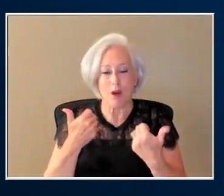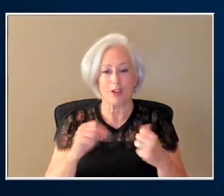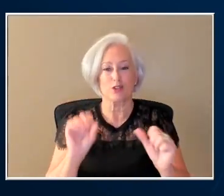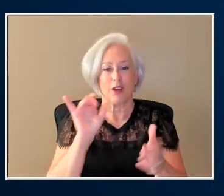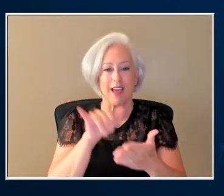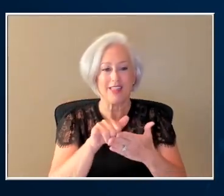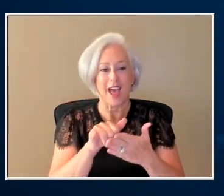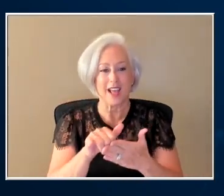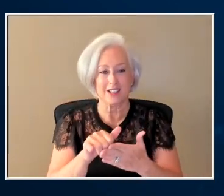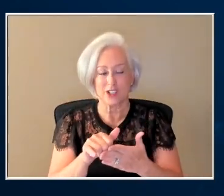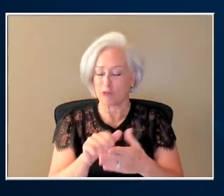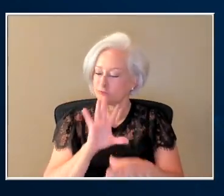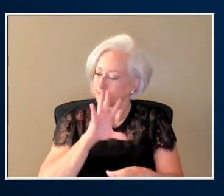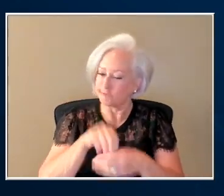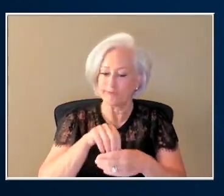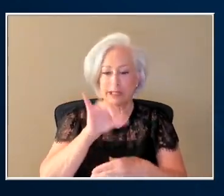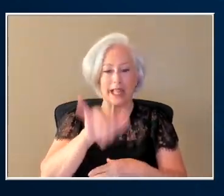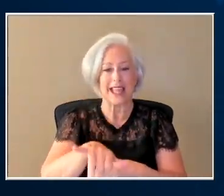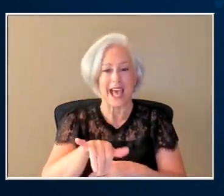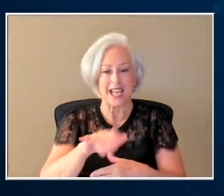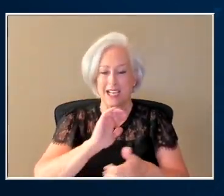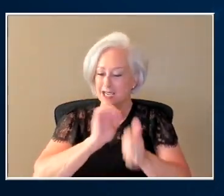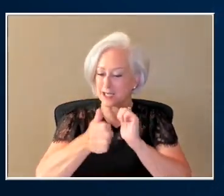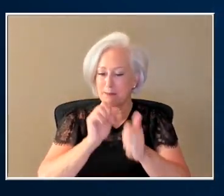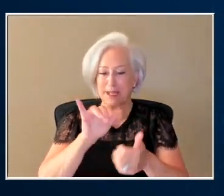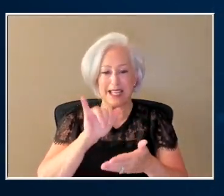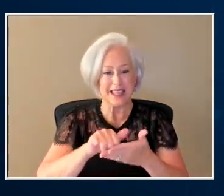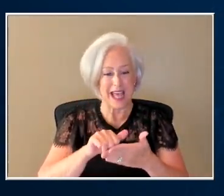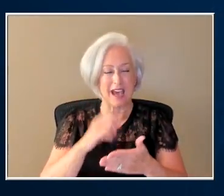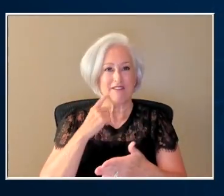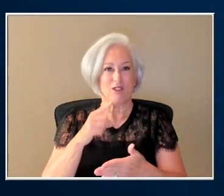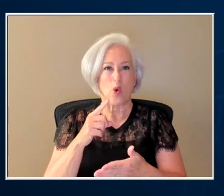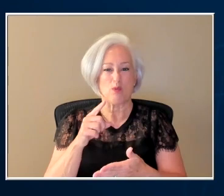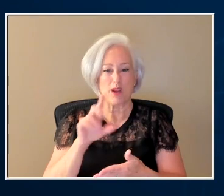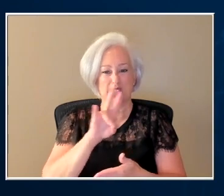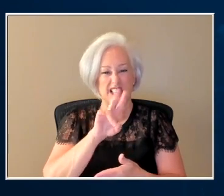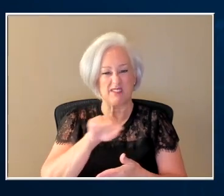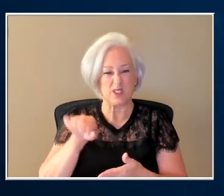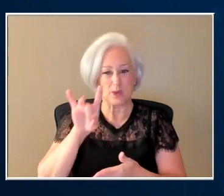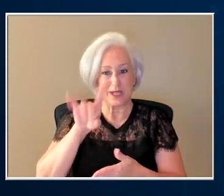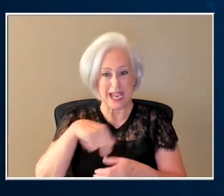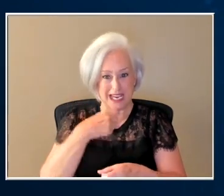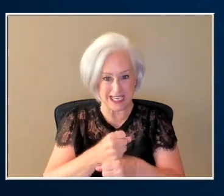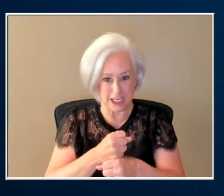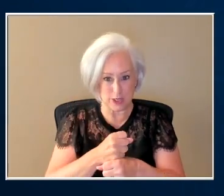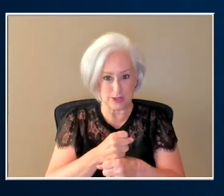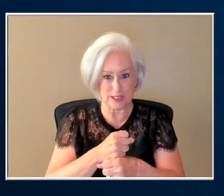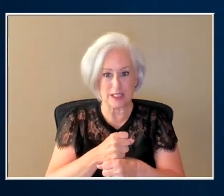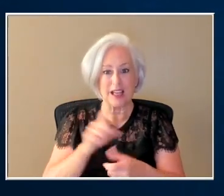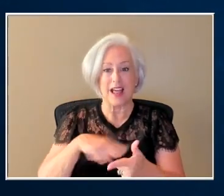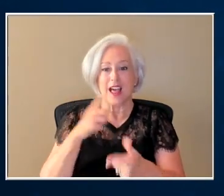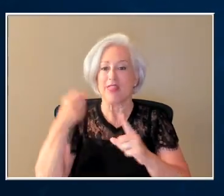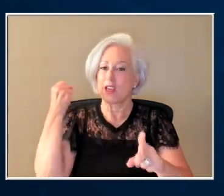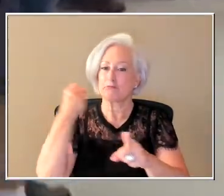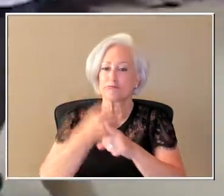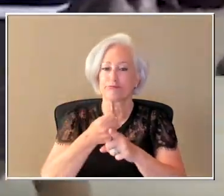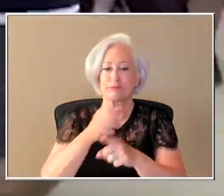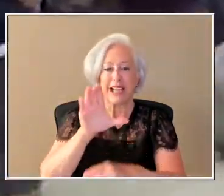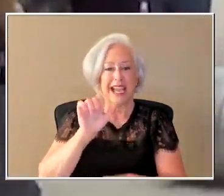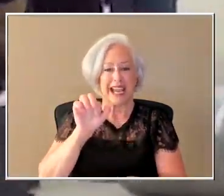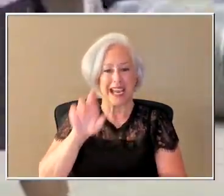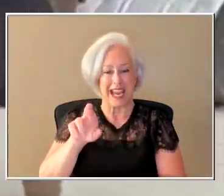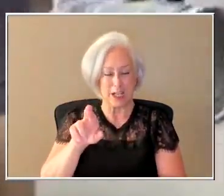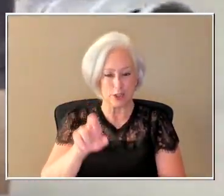that and had competed in that for about 7 or 8 years. And then the cancer struck. So you